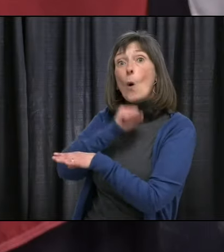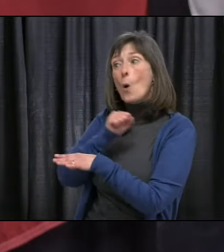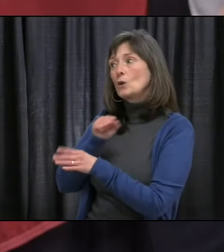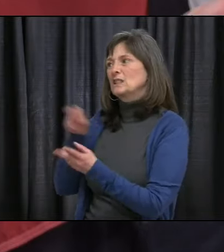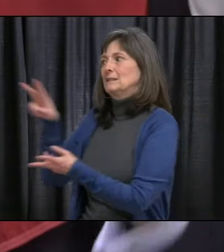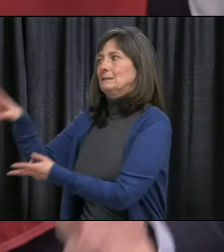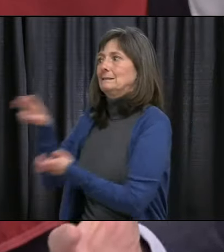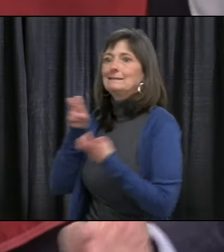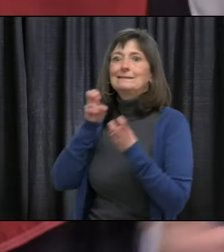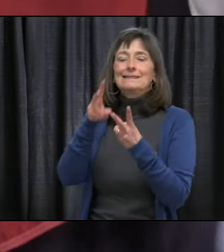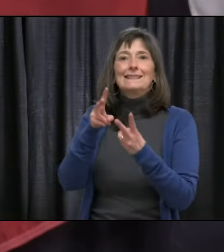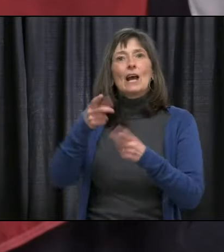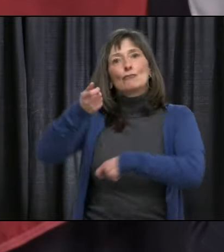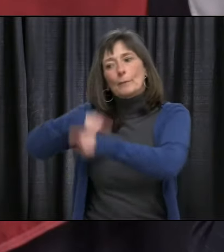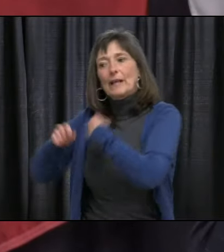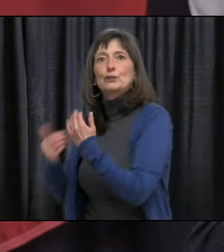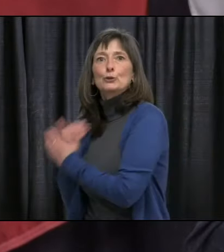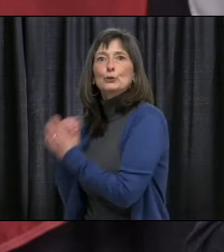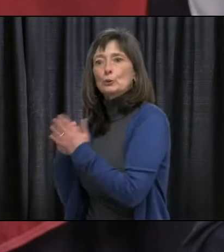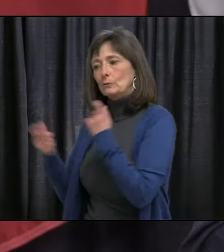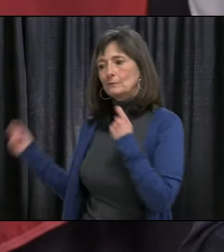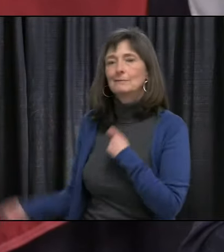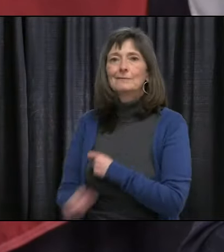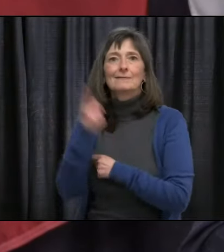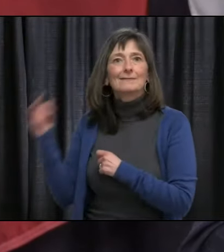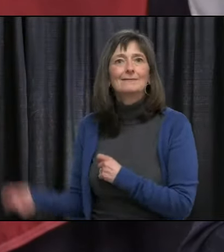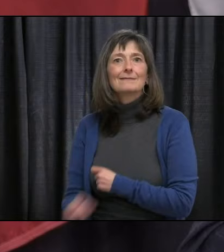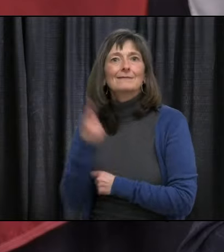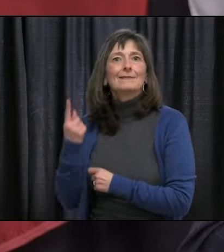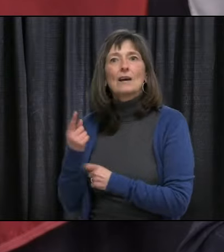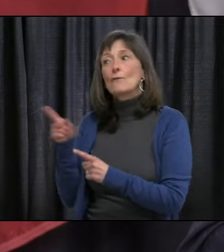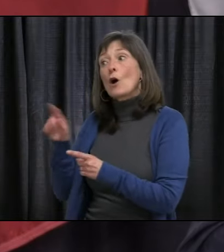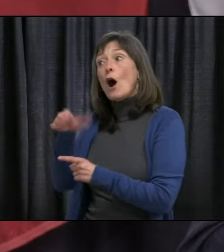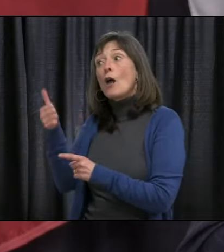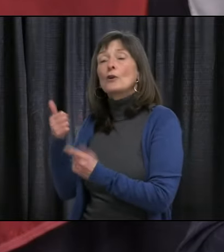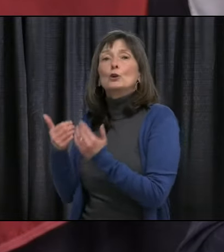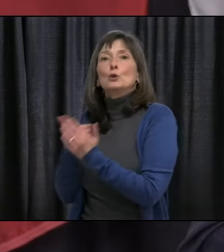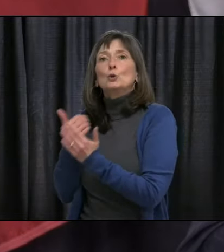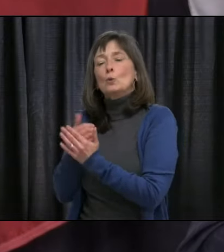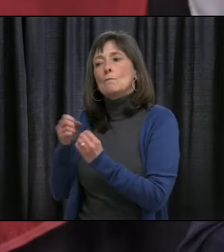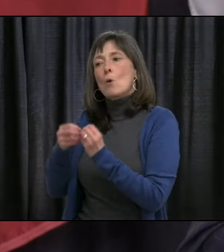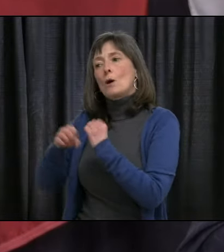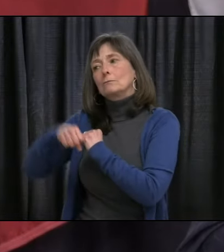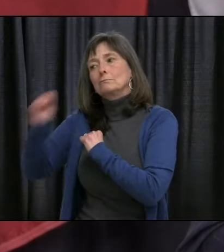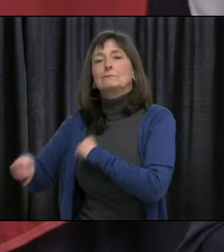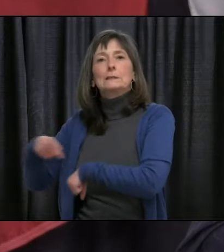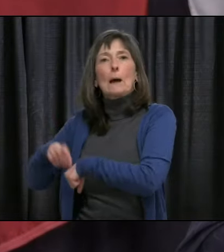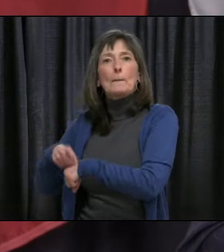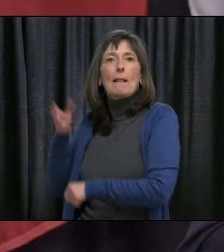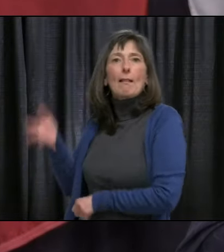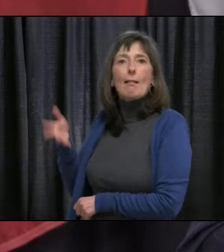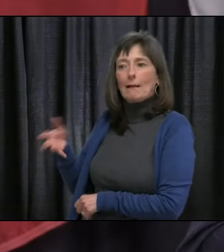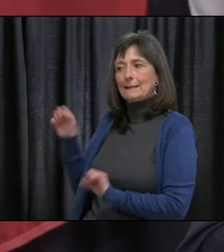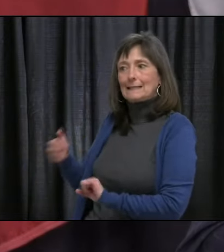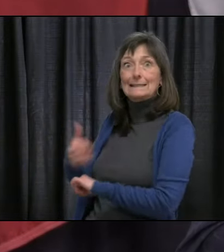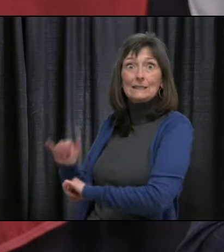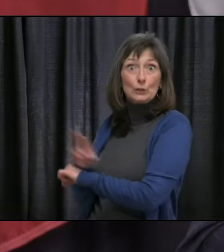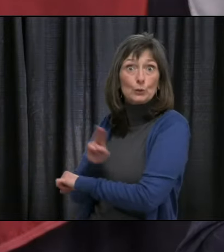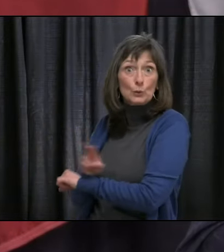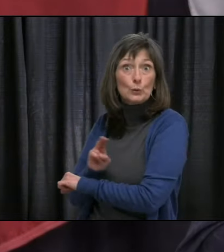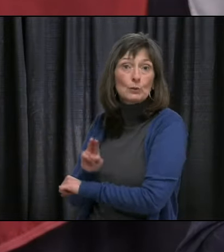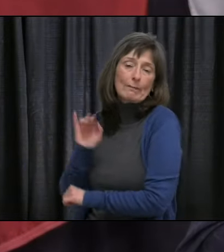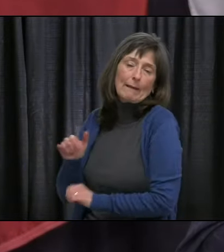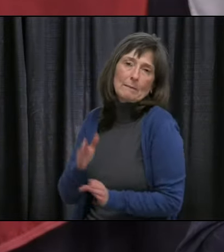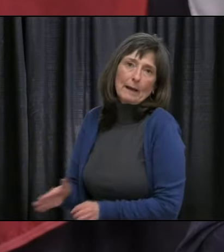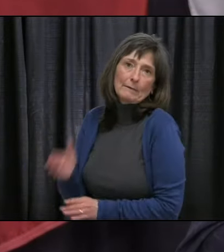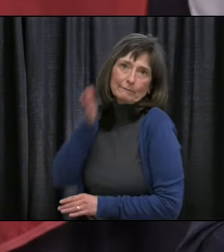use it, and then you would replace that stock with something that had a longer expiry date. So there's no question this is the stuff that should have been occurring at